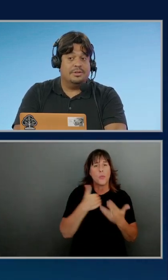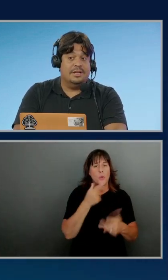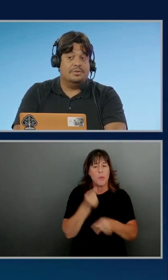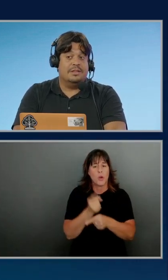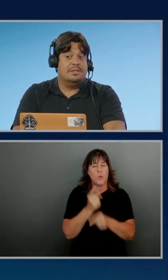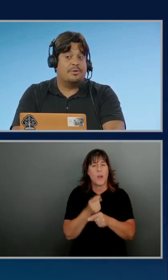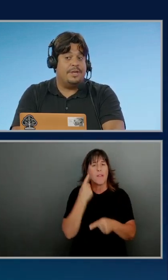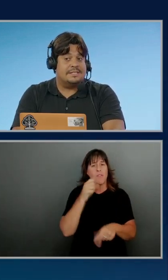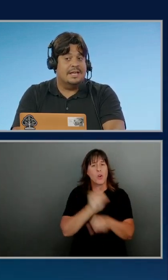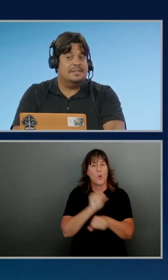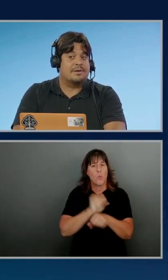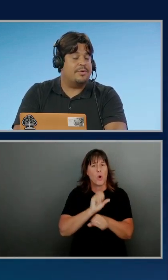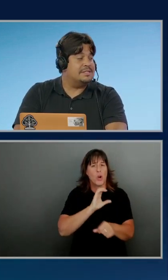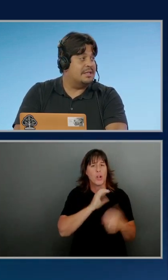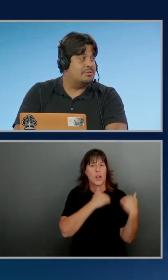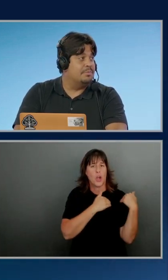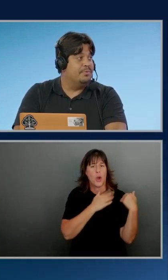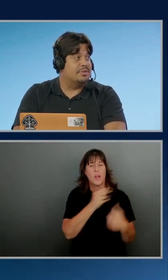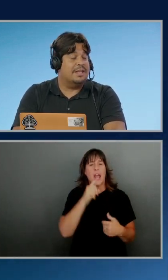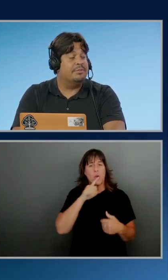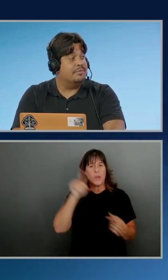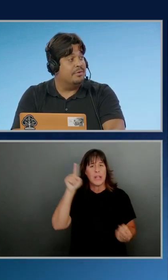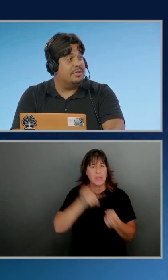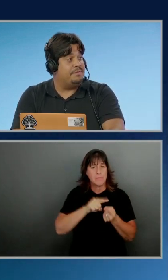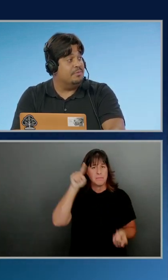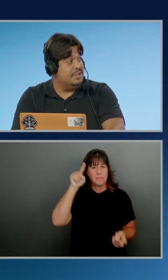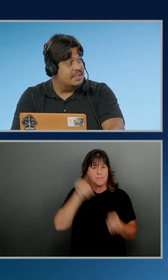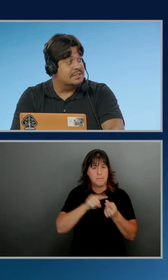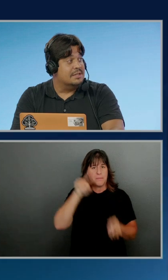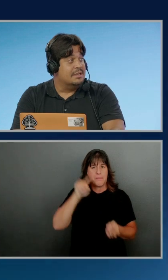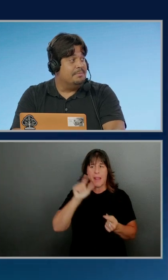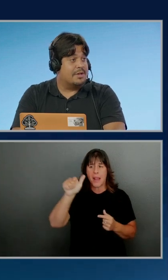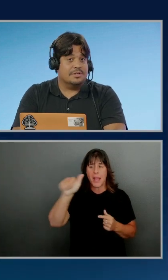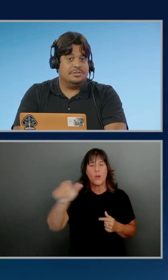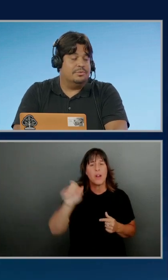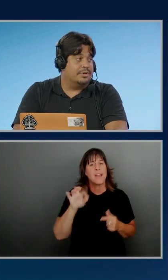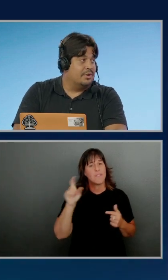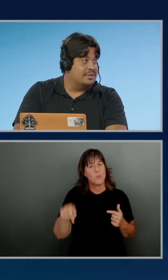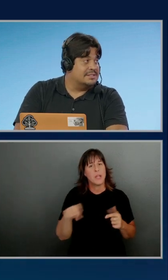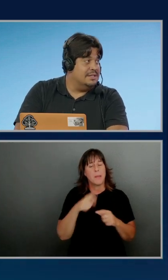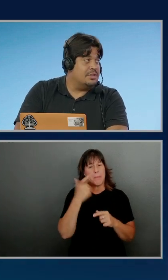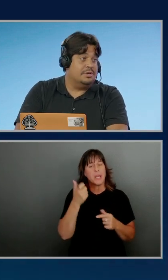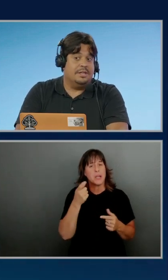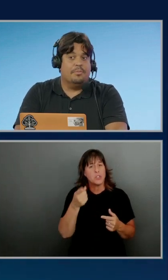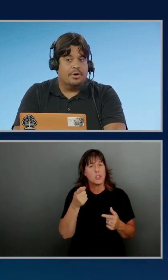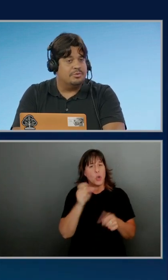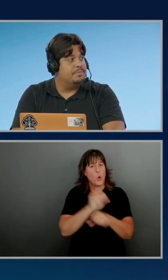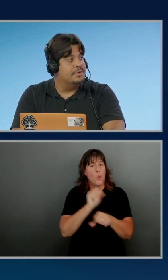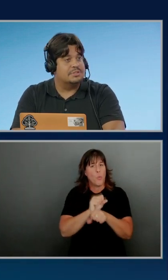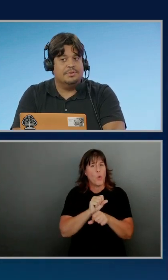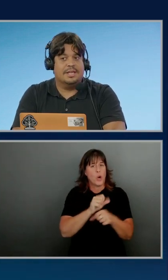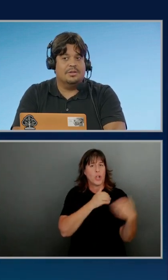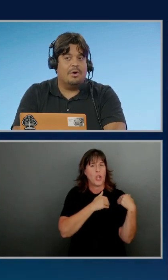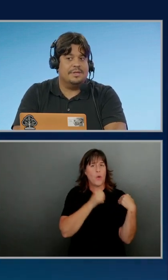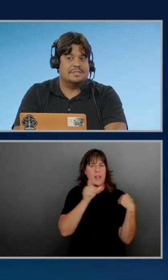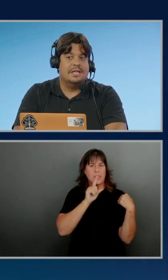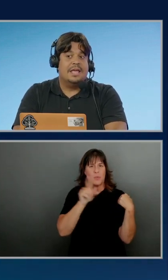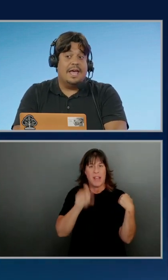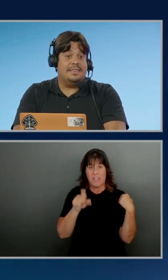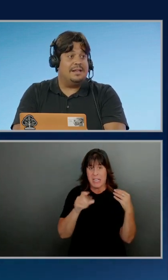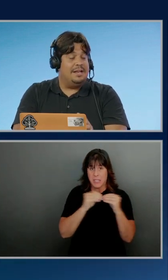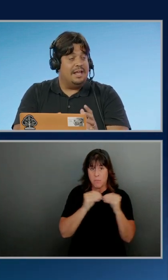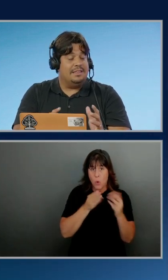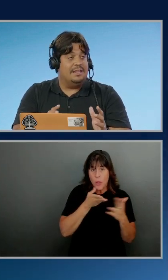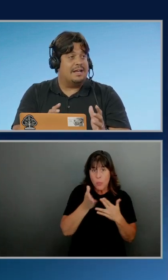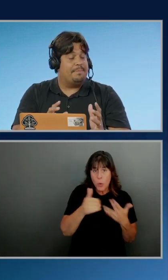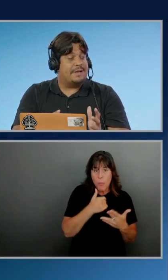your workload, and you can increase and decrease that throughput down the road if you need, because your workload doesn't need or need more throughput. So you can always,